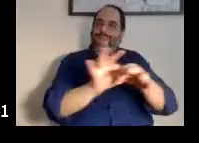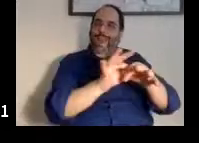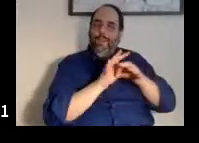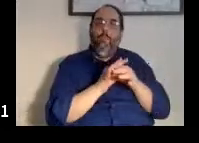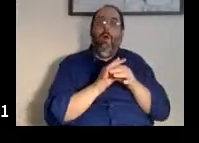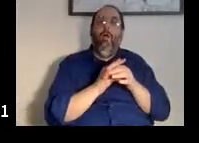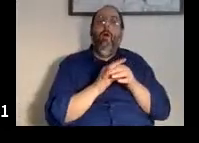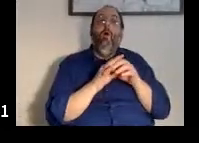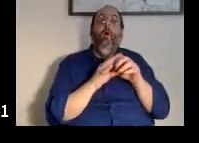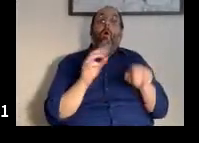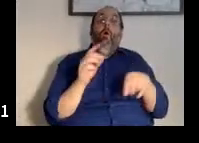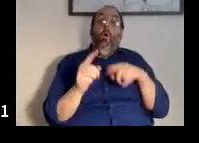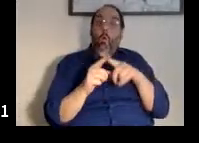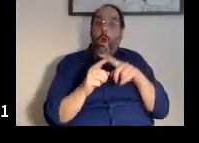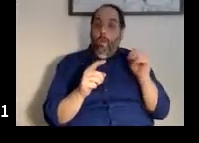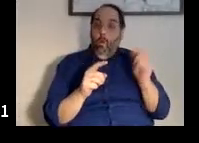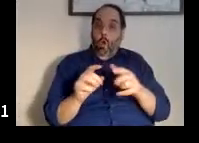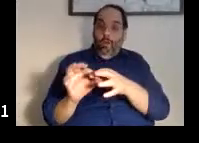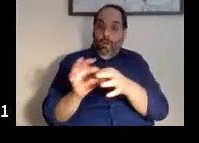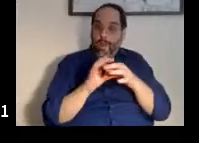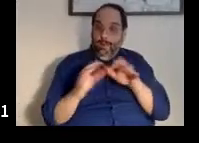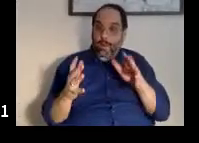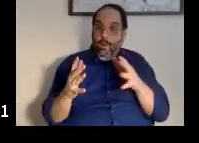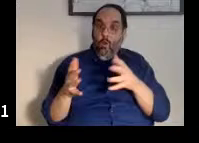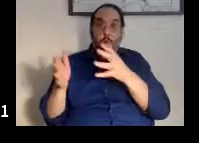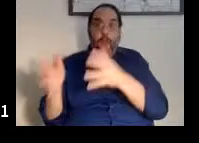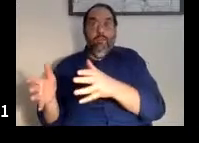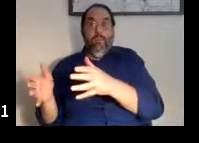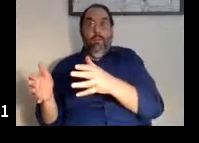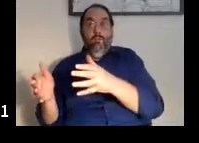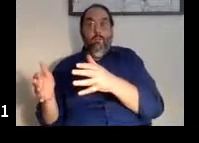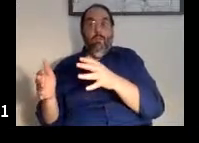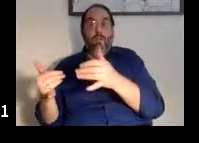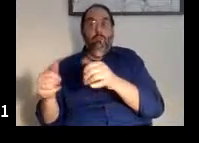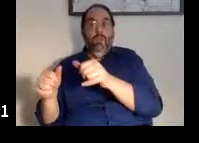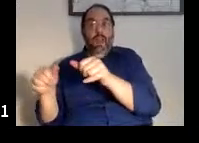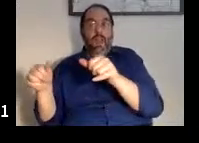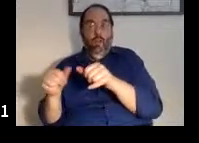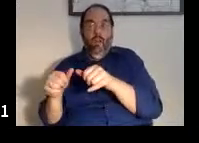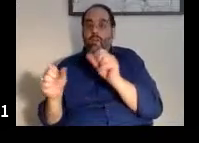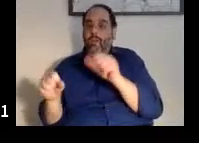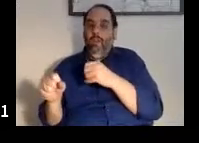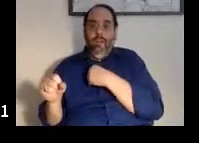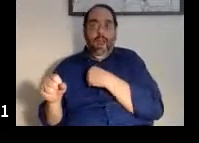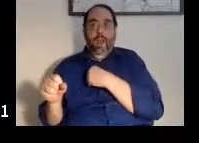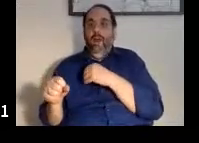once you've connected to those, the whole rest of the play area could be what sand